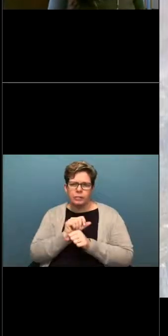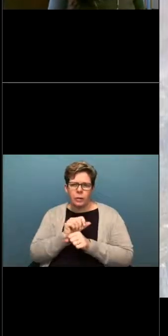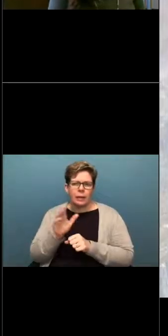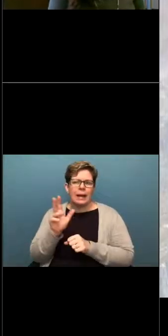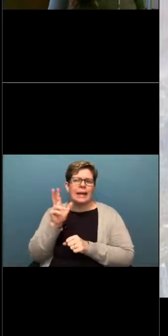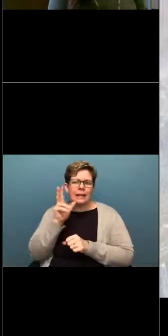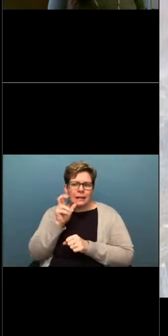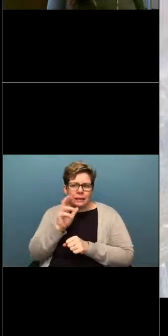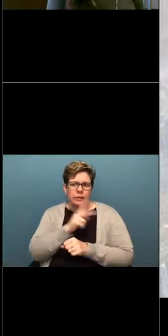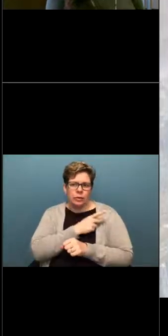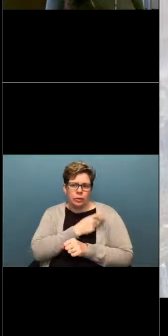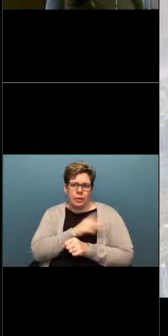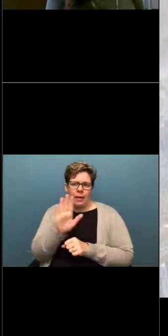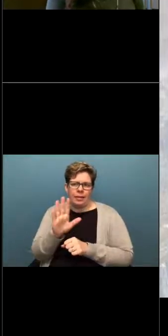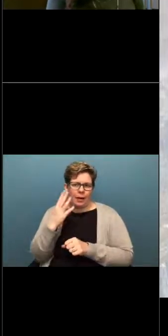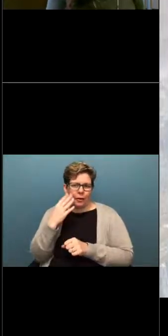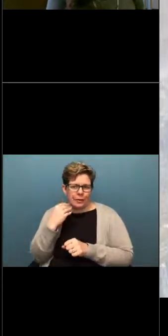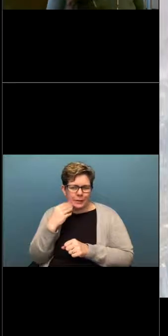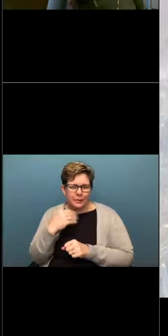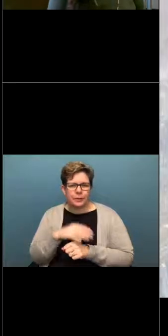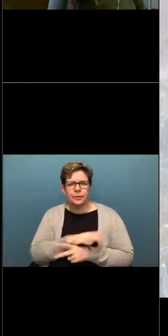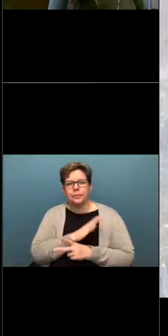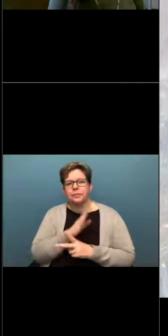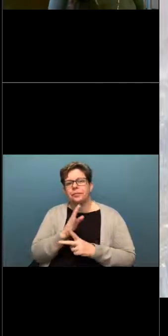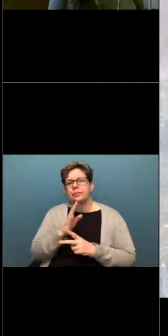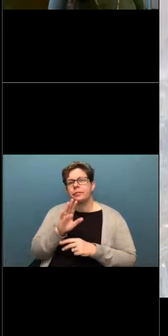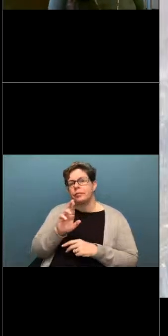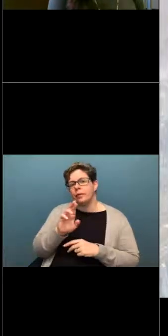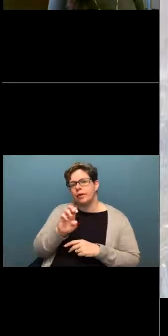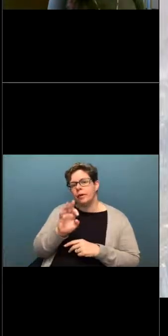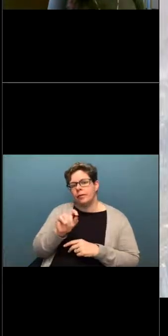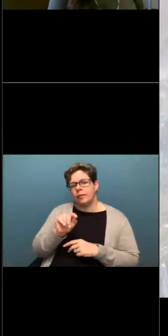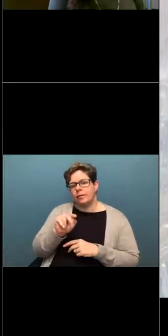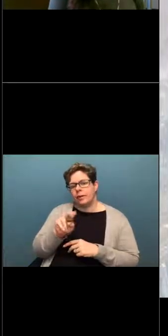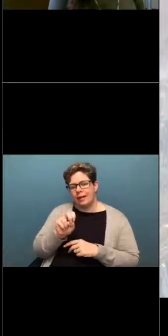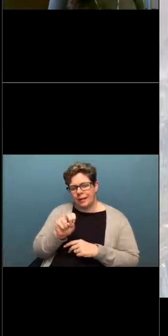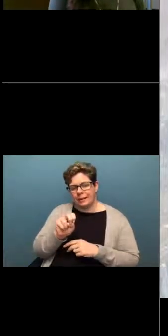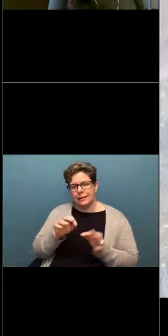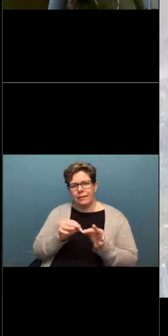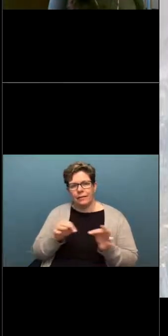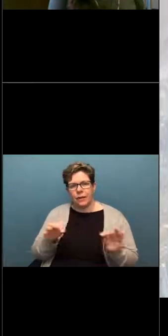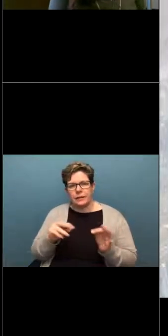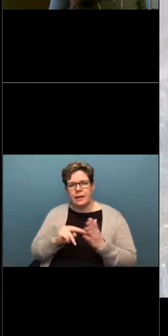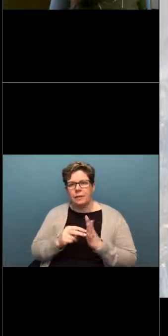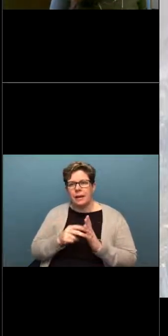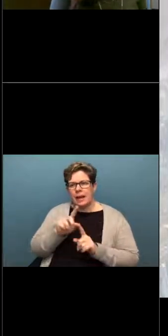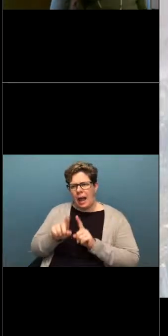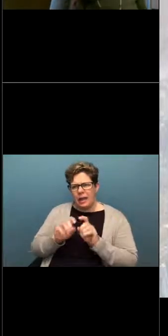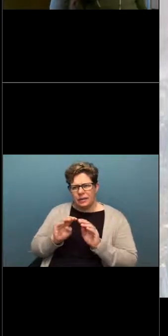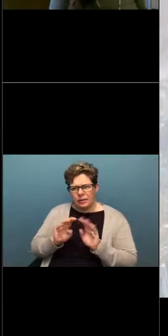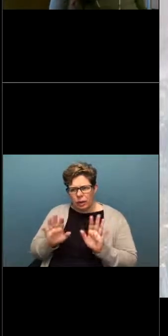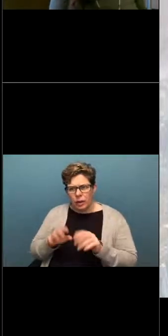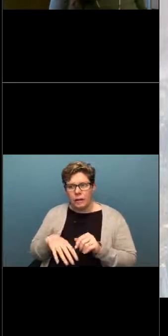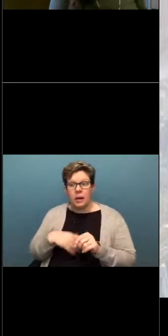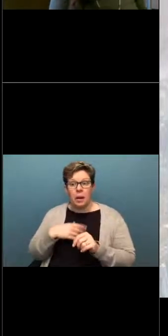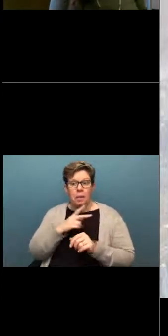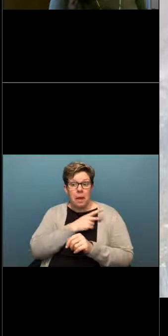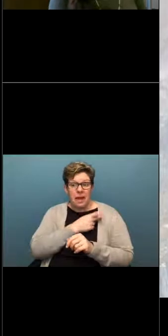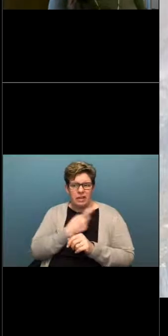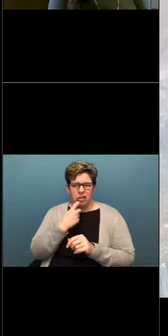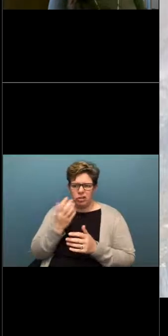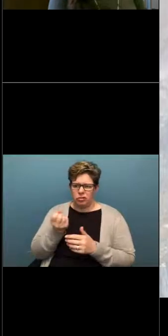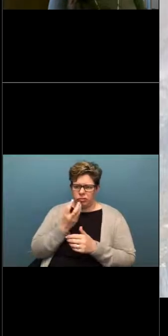are telling us. Reflective phrasing, which means that you're asking for clarification or confirming what was said with your